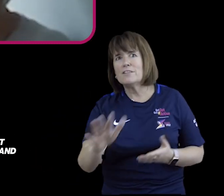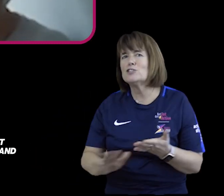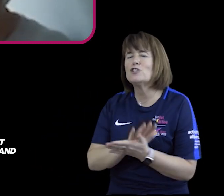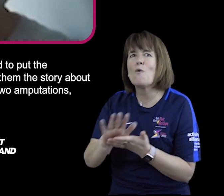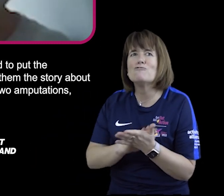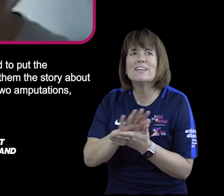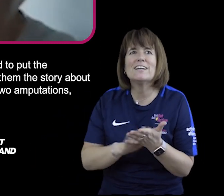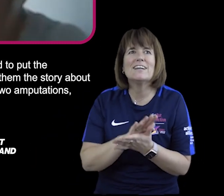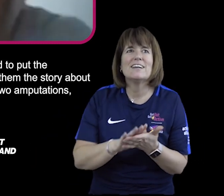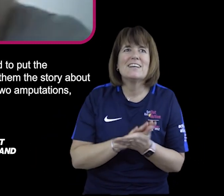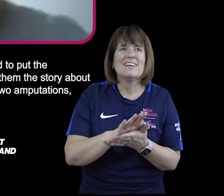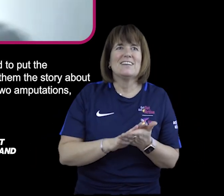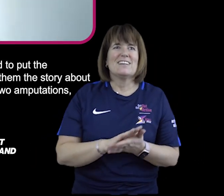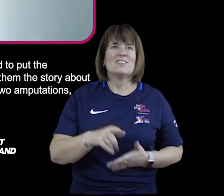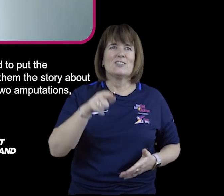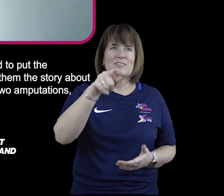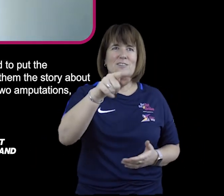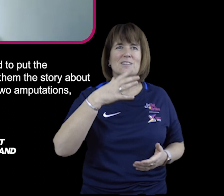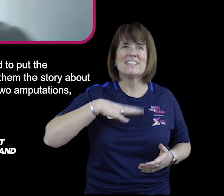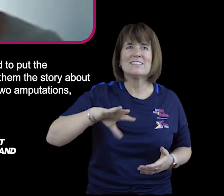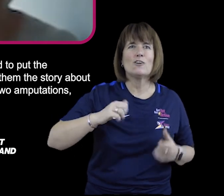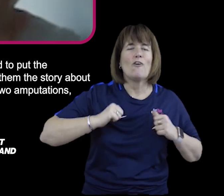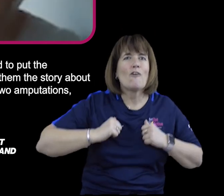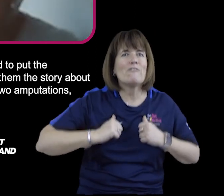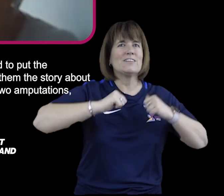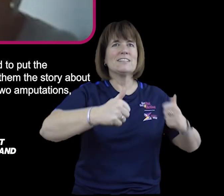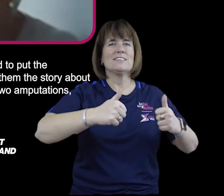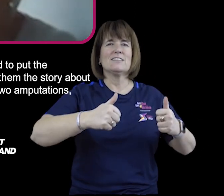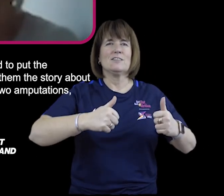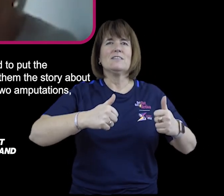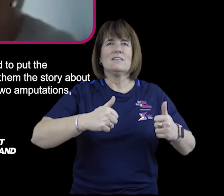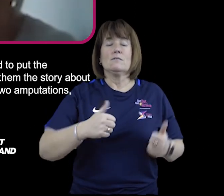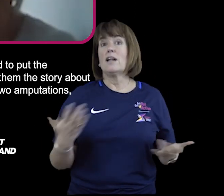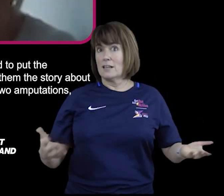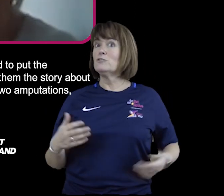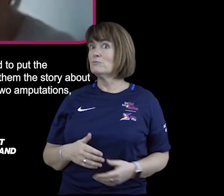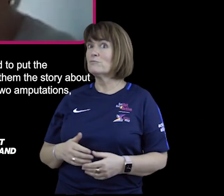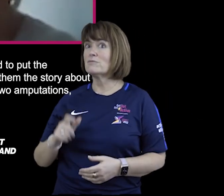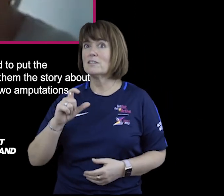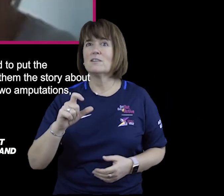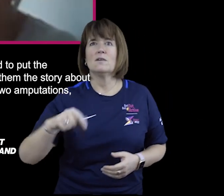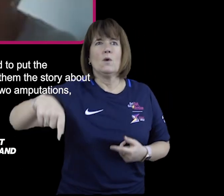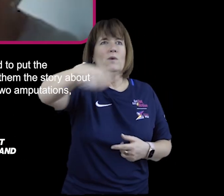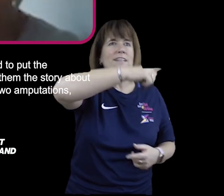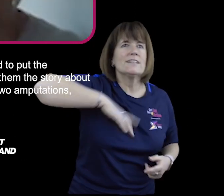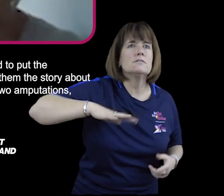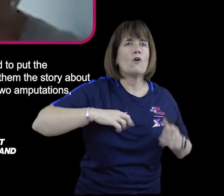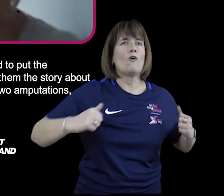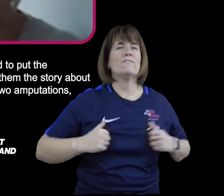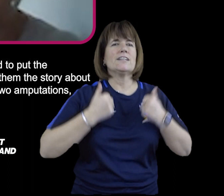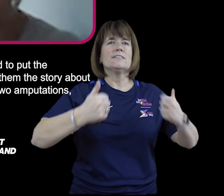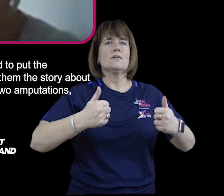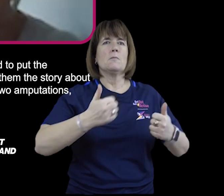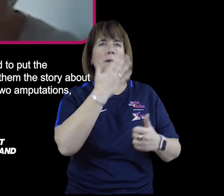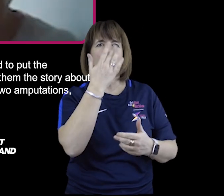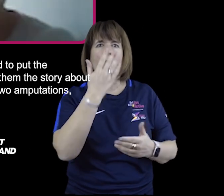about confidence. It is, and you need to put the confidence into. Well, I don't know. I do, Catherine. Do you? We need to put the confidence into